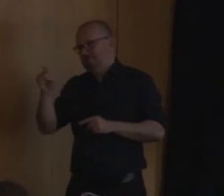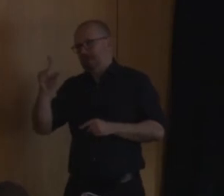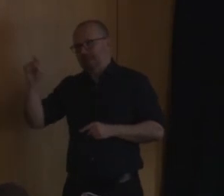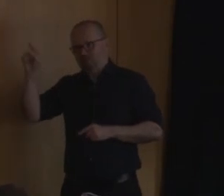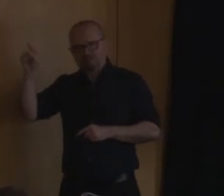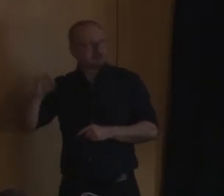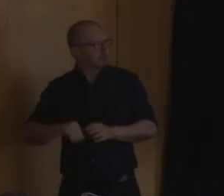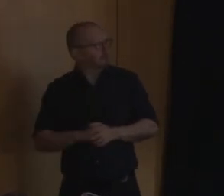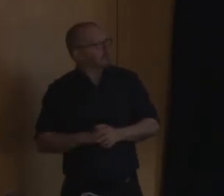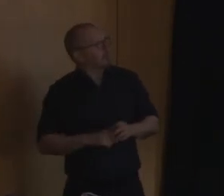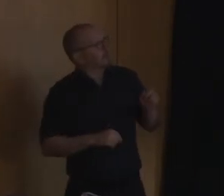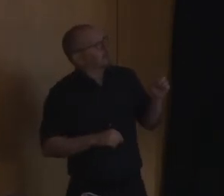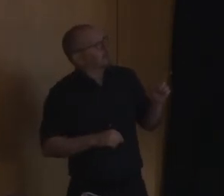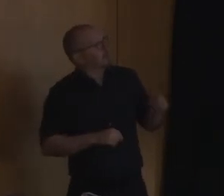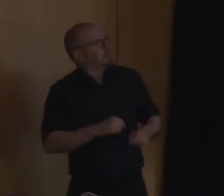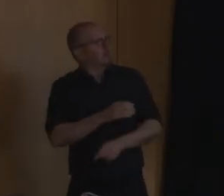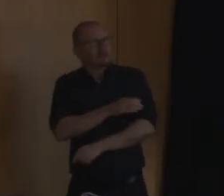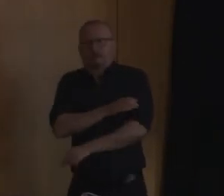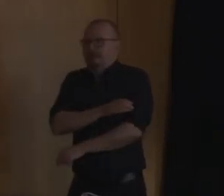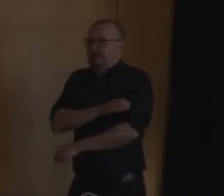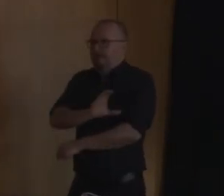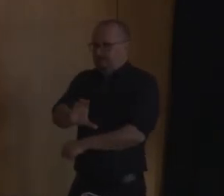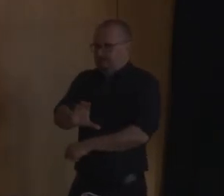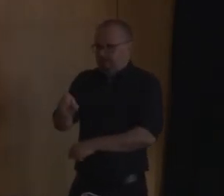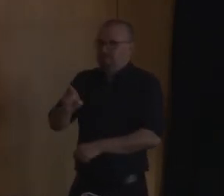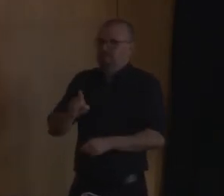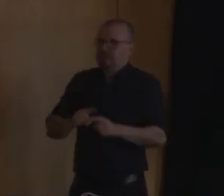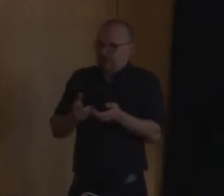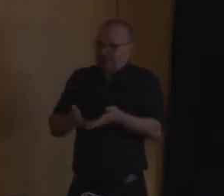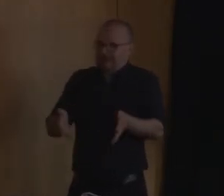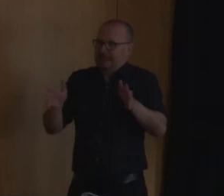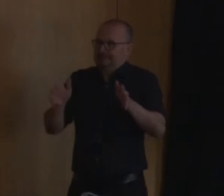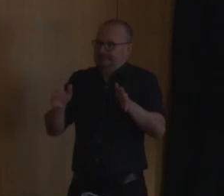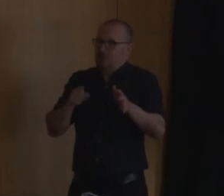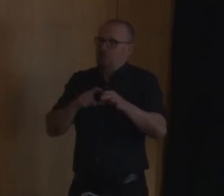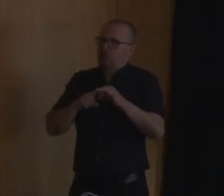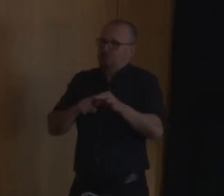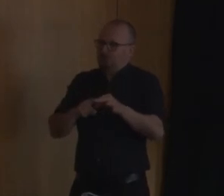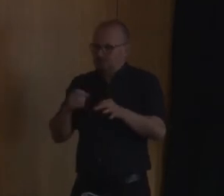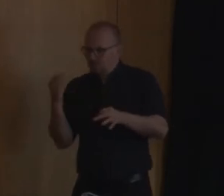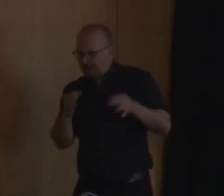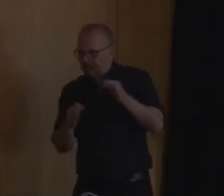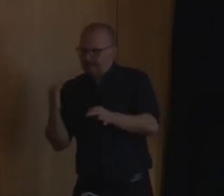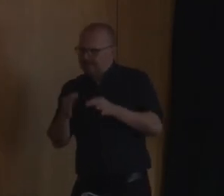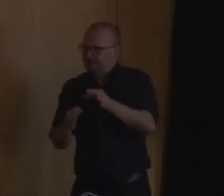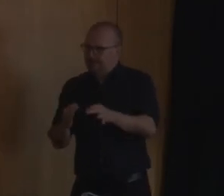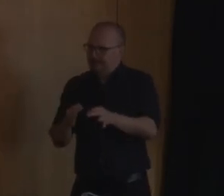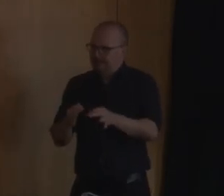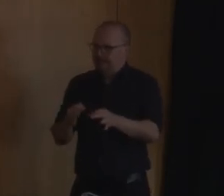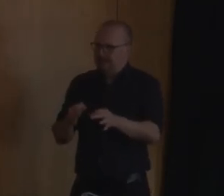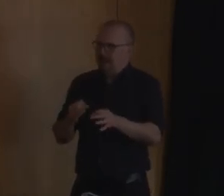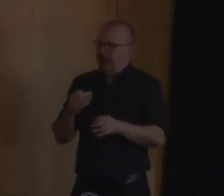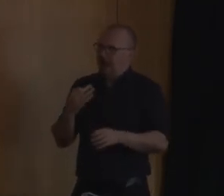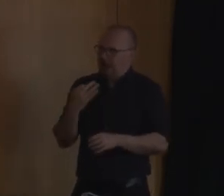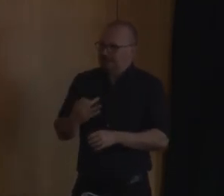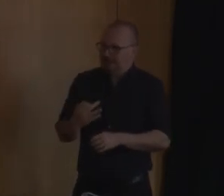Principle 6, empowerment. So the questions posed in the nest are connected to empowerment. Asking questions is a learning strategy. It's